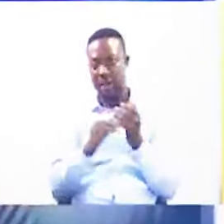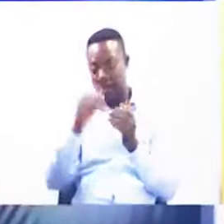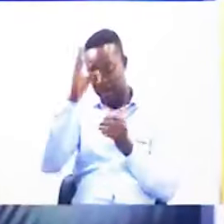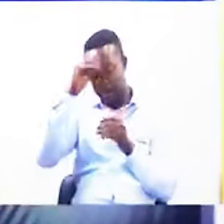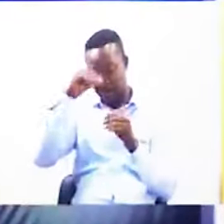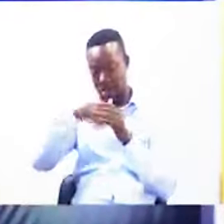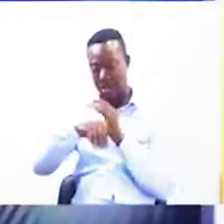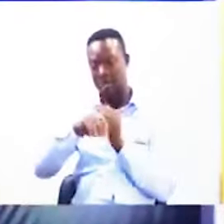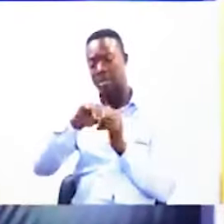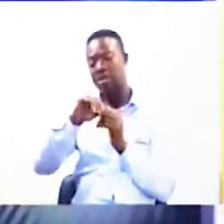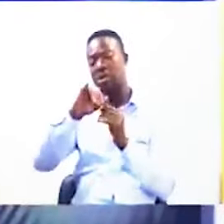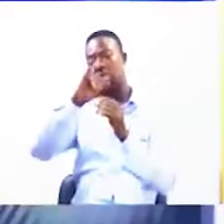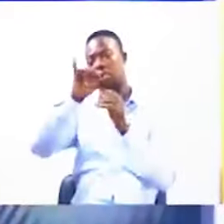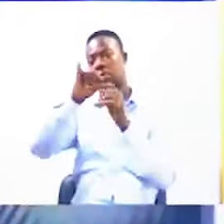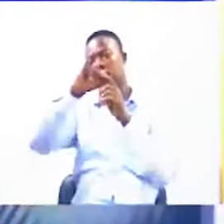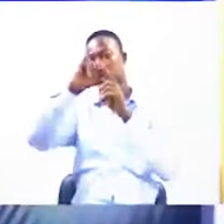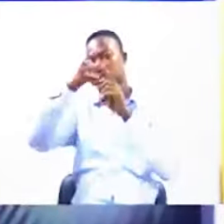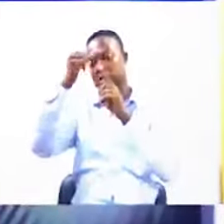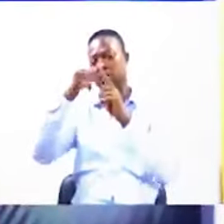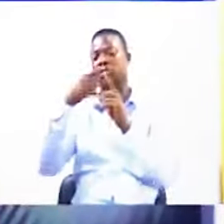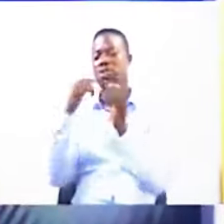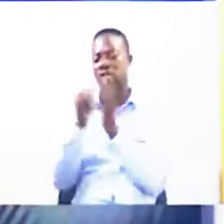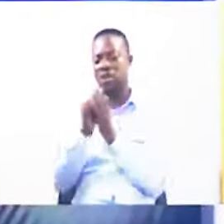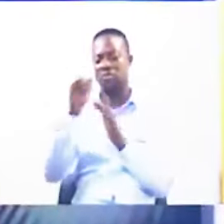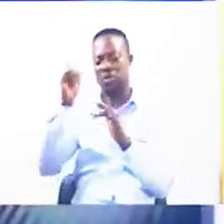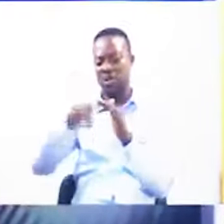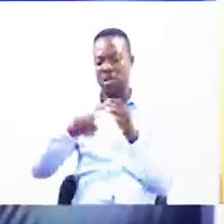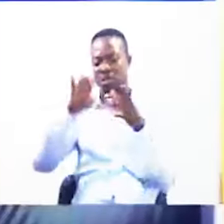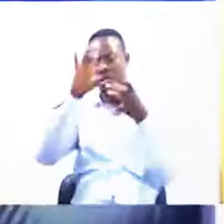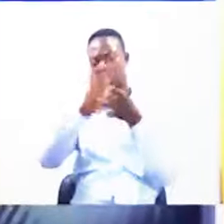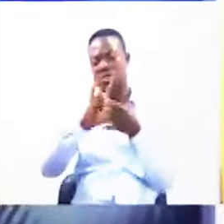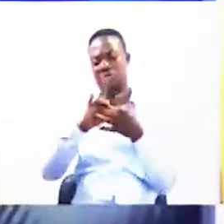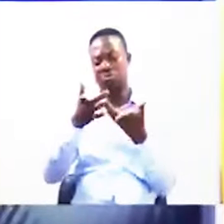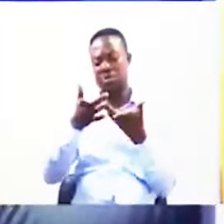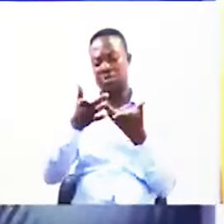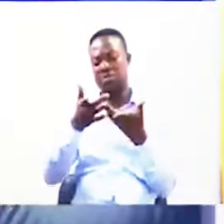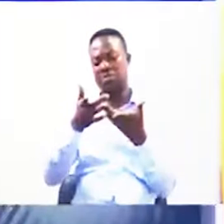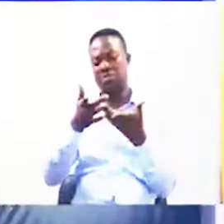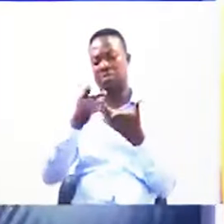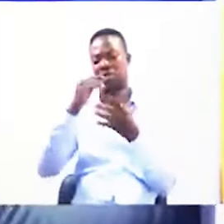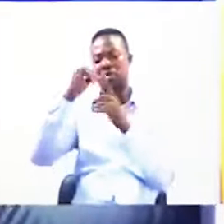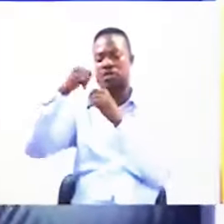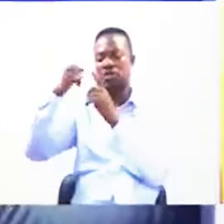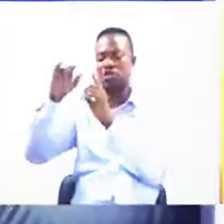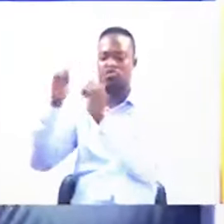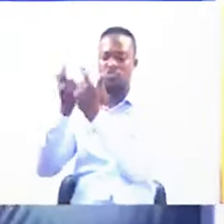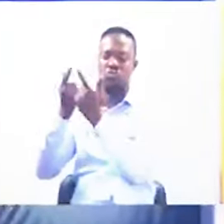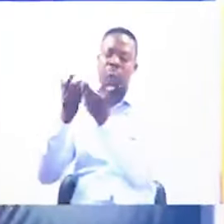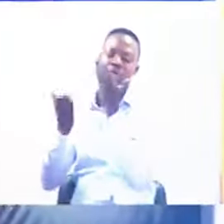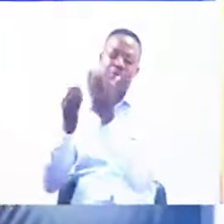insisted that we cannot sit with the Gentiles at meals,